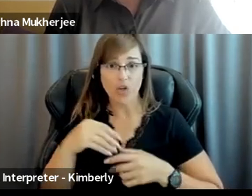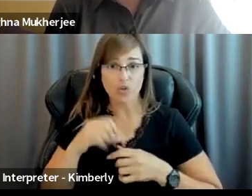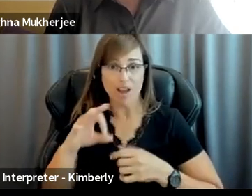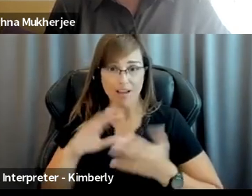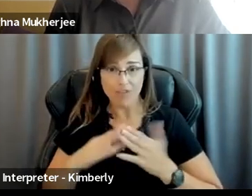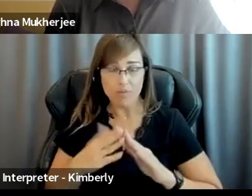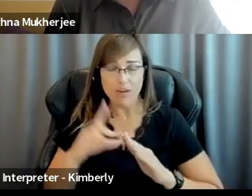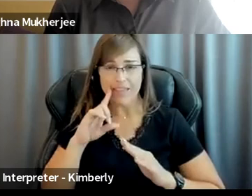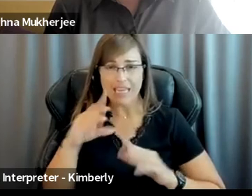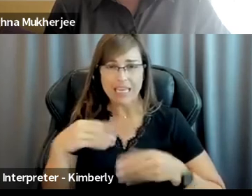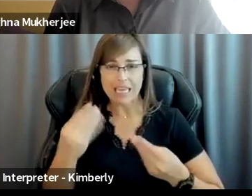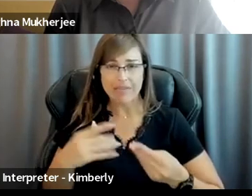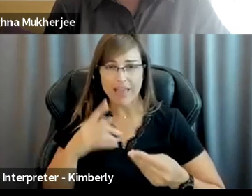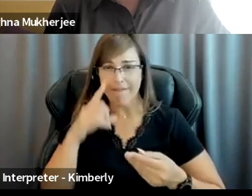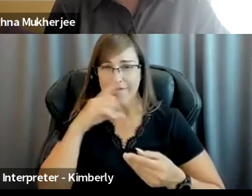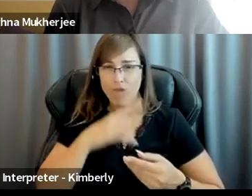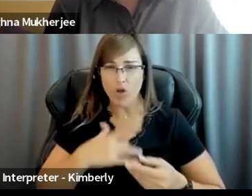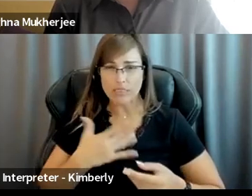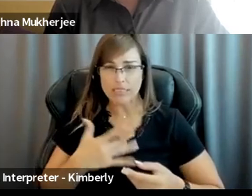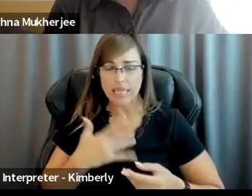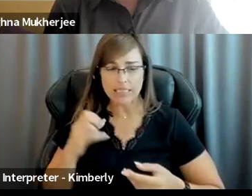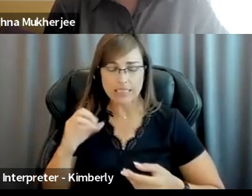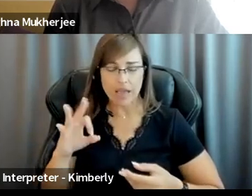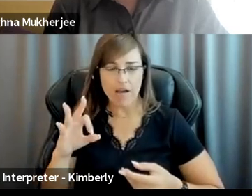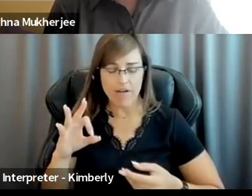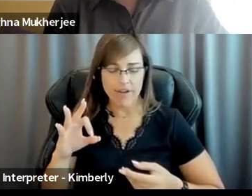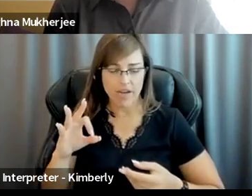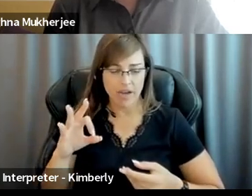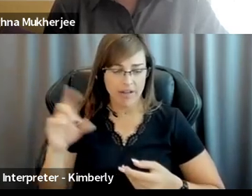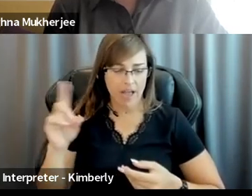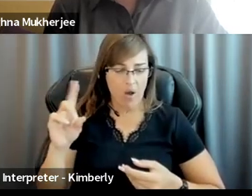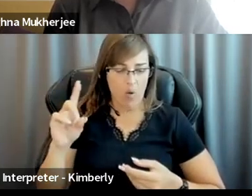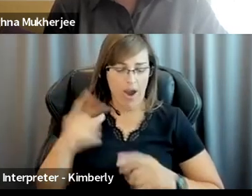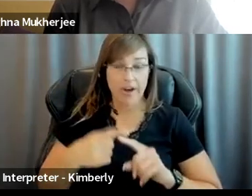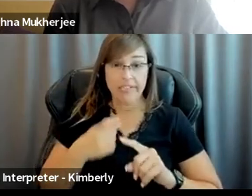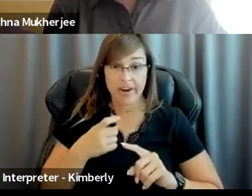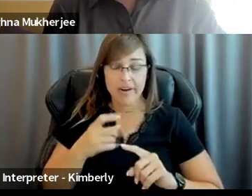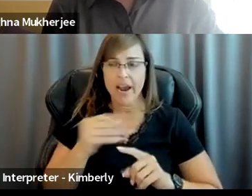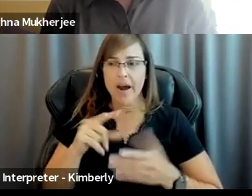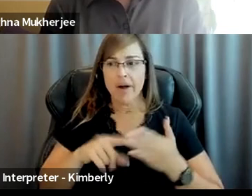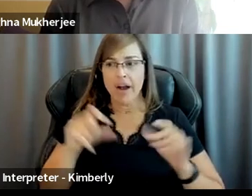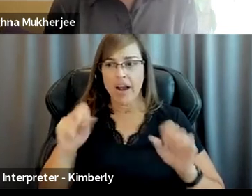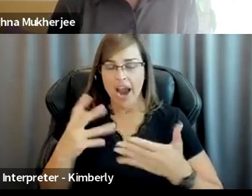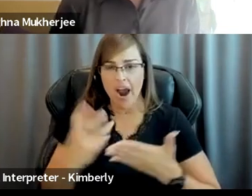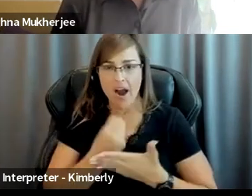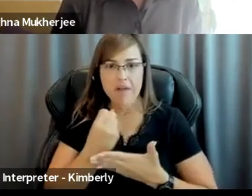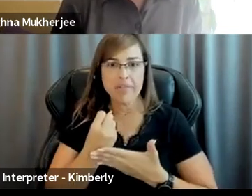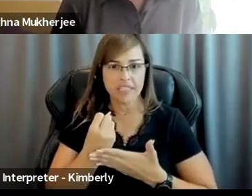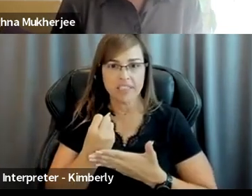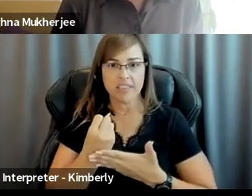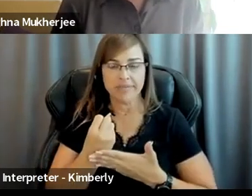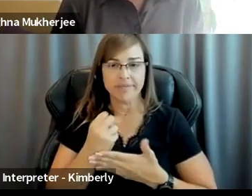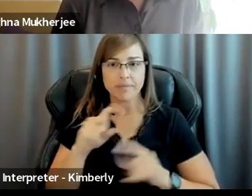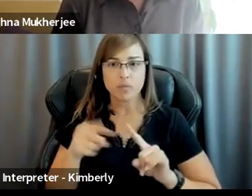think it gives a false sense of sort of where this is coming from and what it can accomplish when you